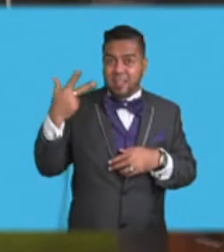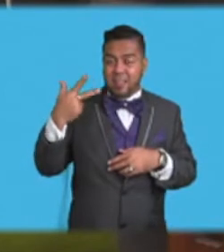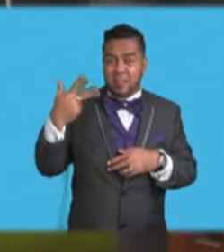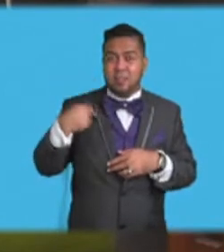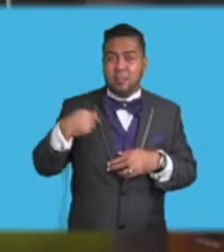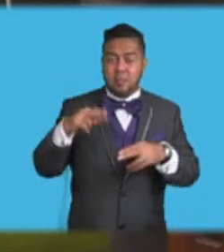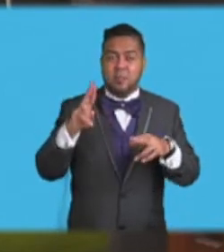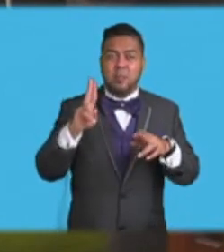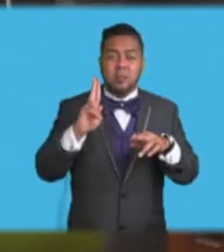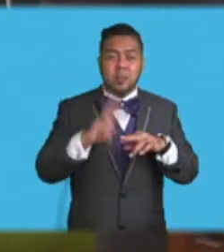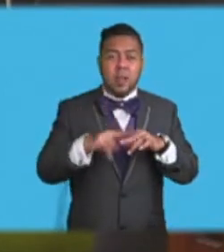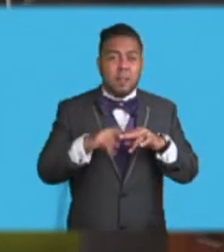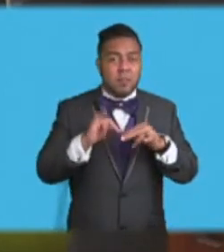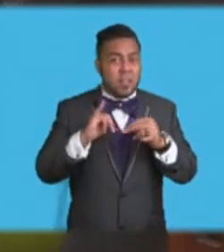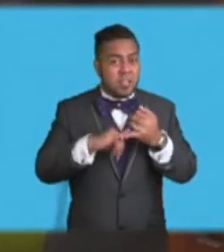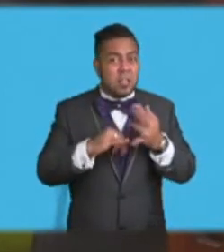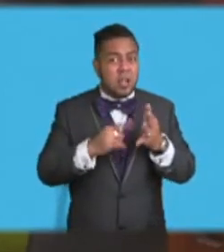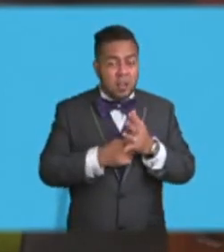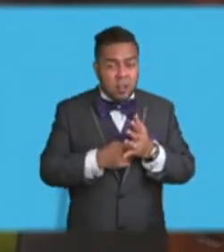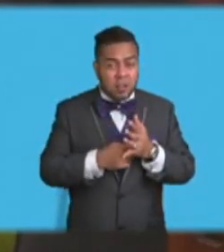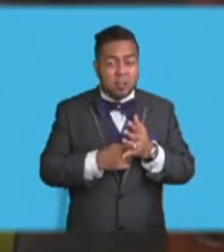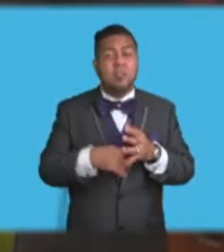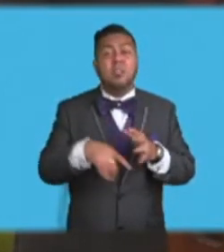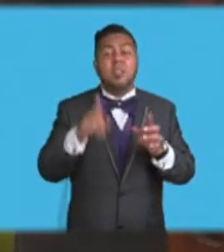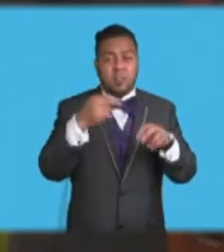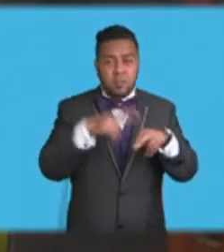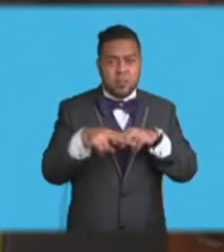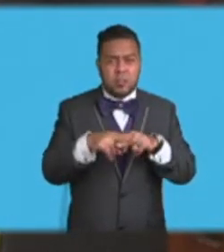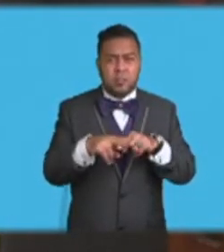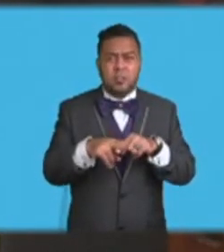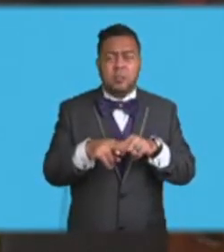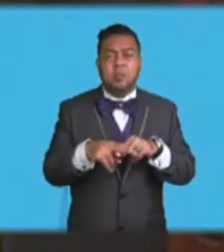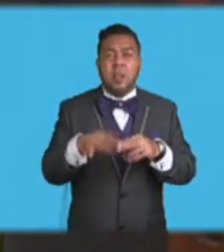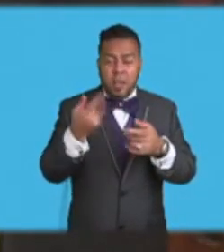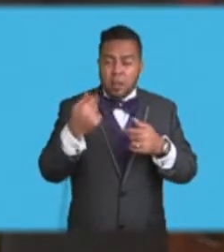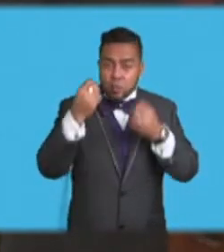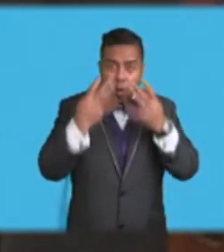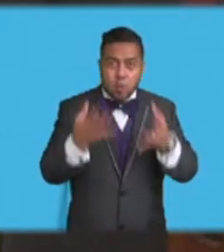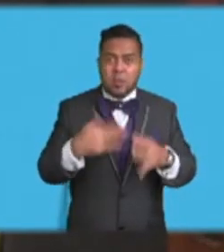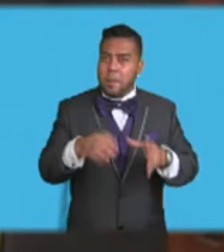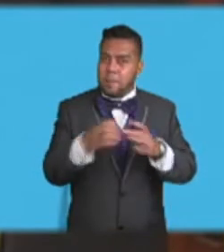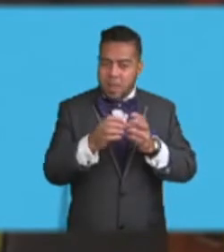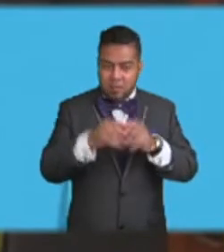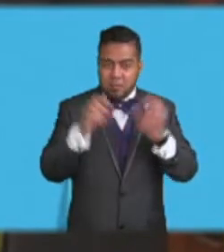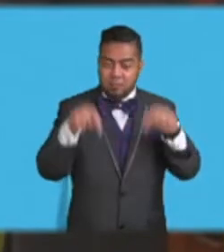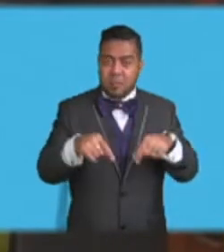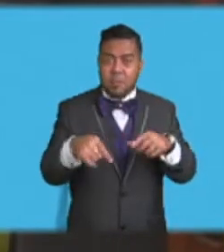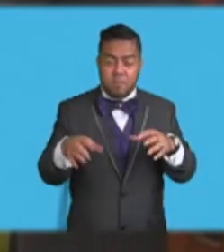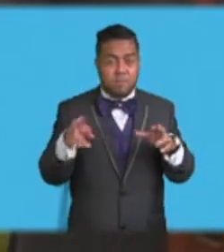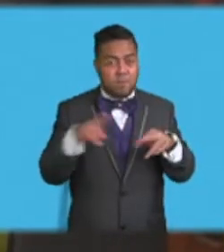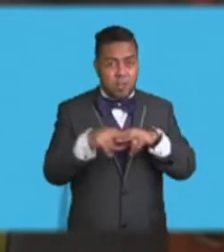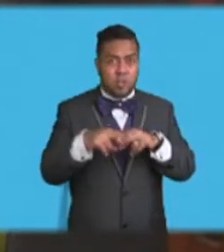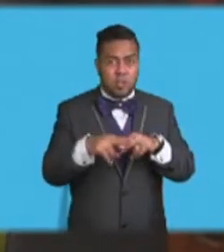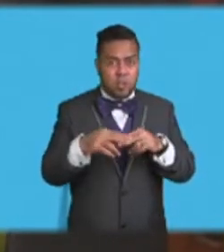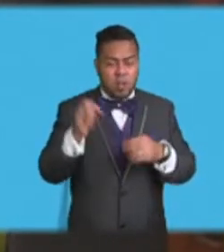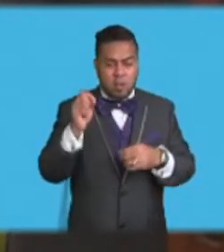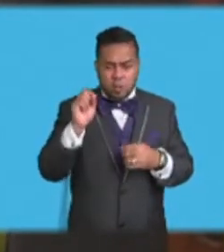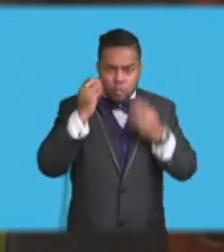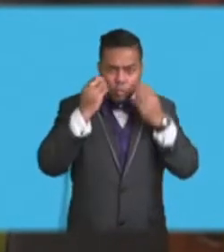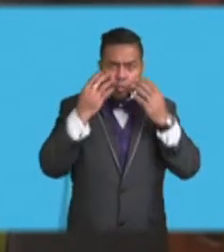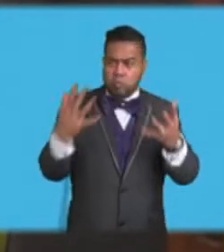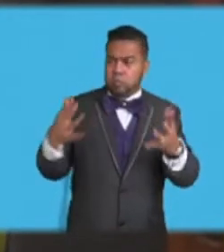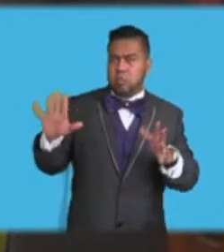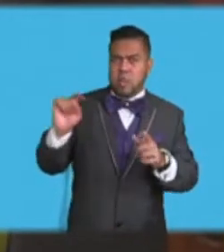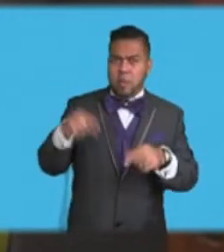FSSR for Fiji with a stress test assessment indicating that the banking system in Fiji as a whole appears to be resilient to